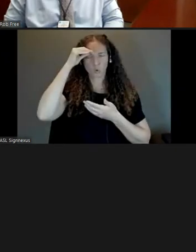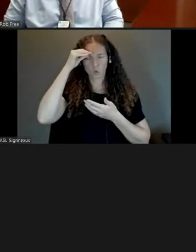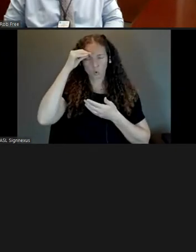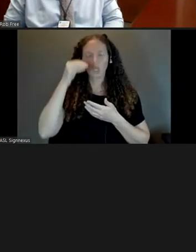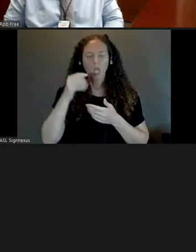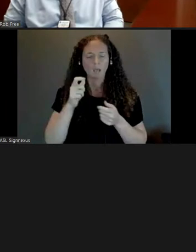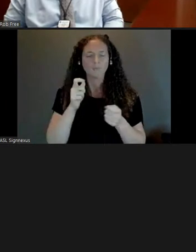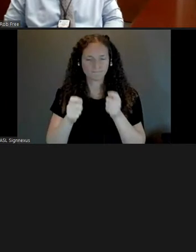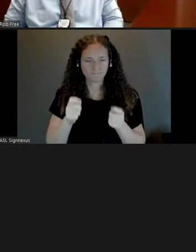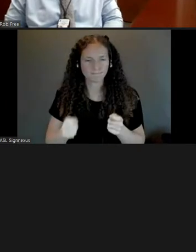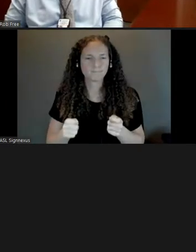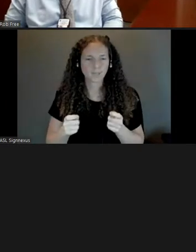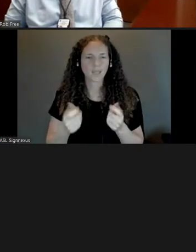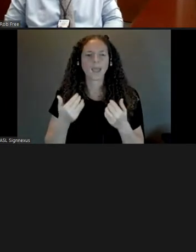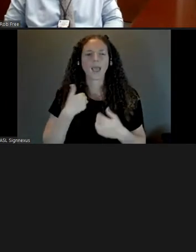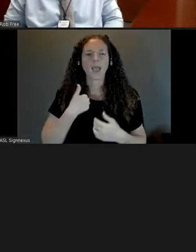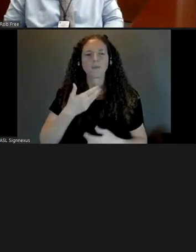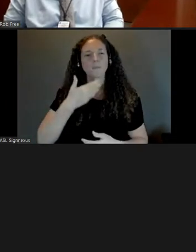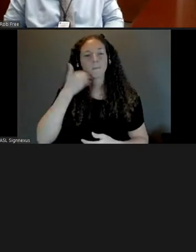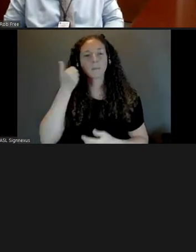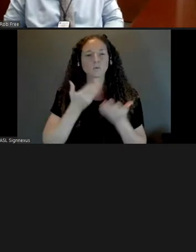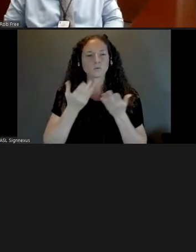for everybody. Thank you.